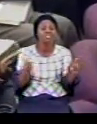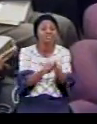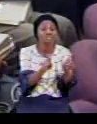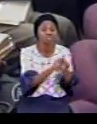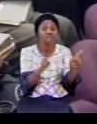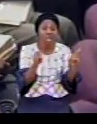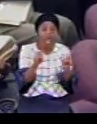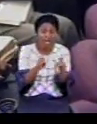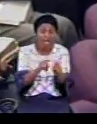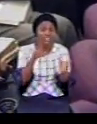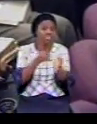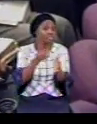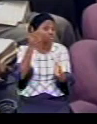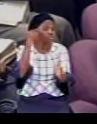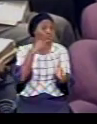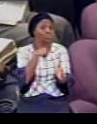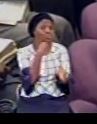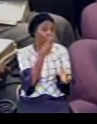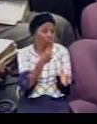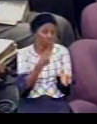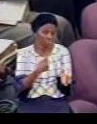was told me.